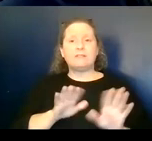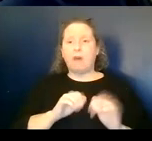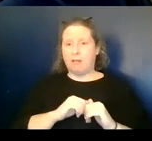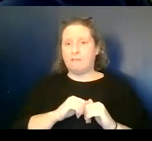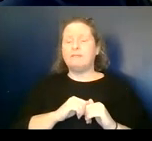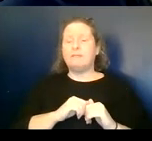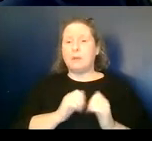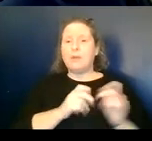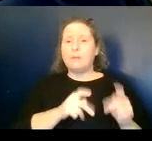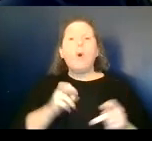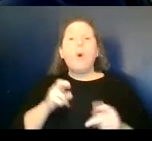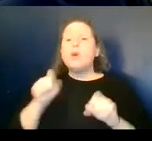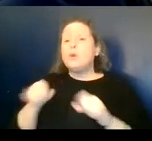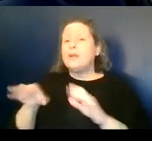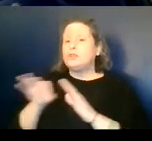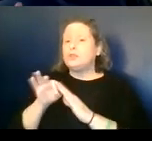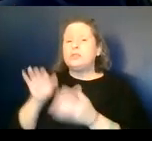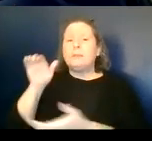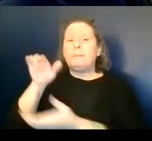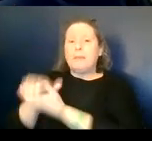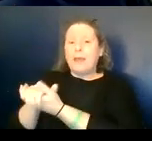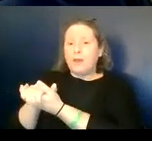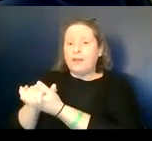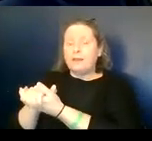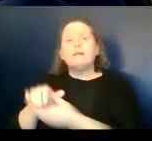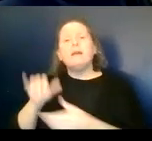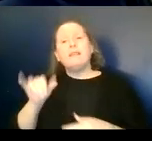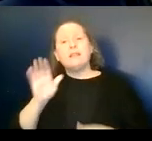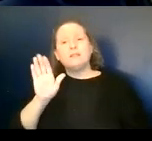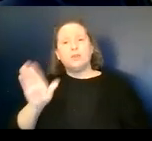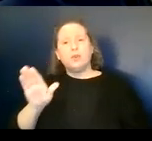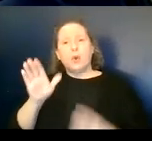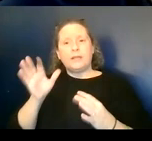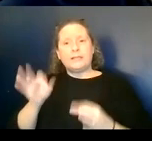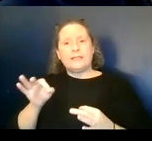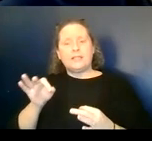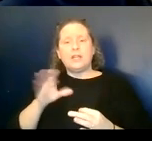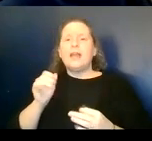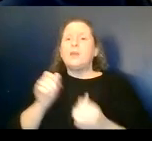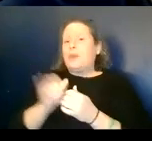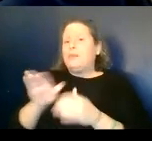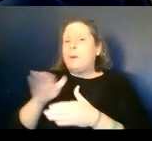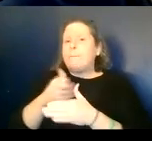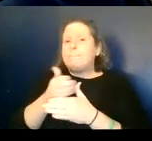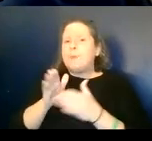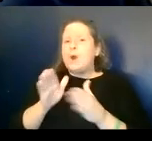or marry. Those things are up to you and your partner to